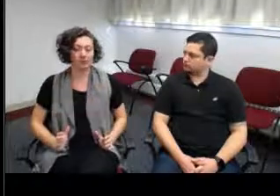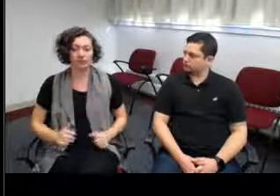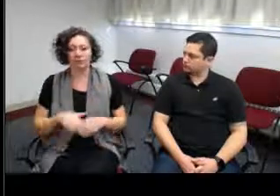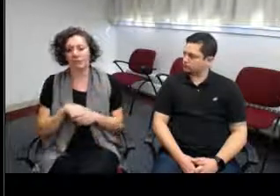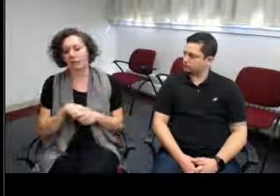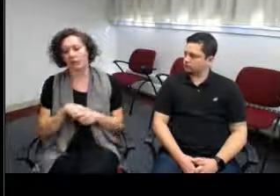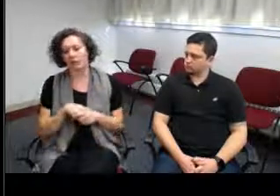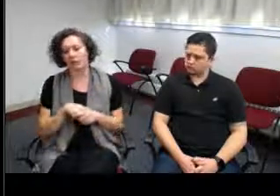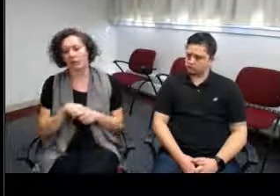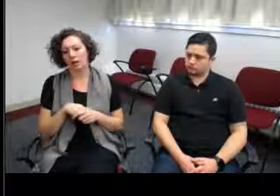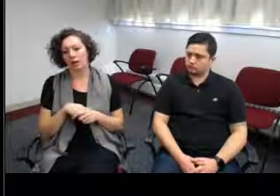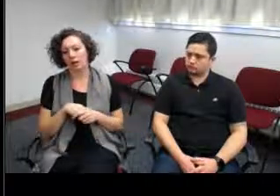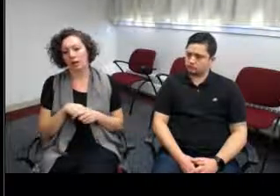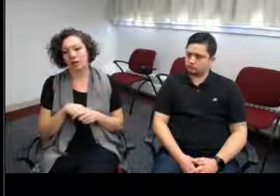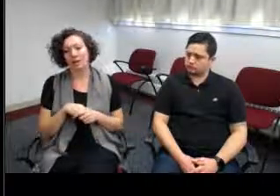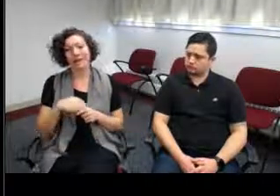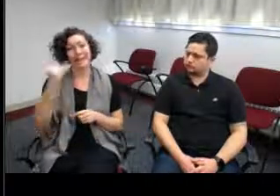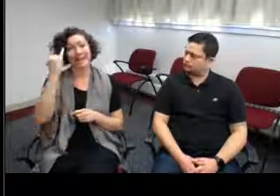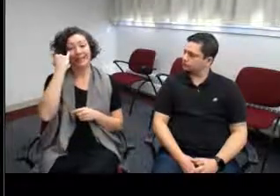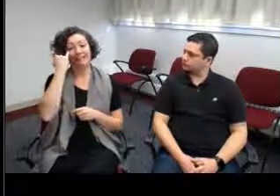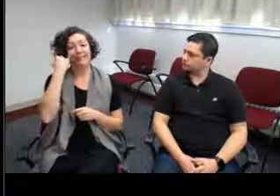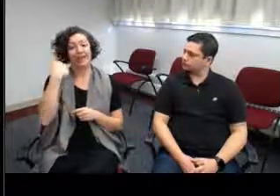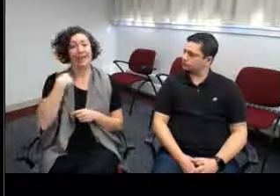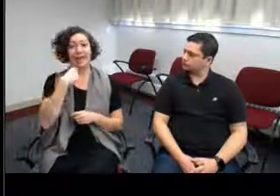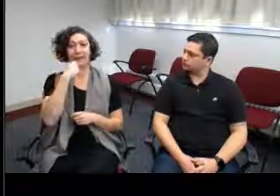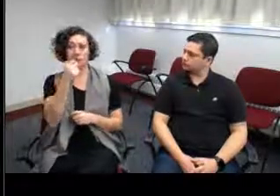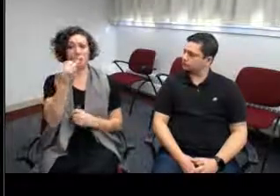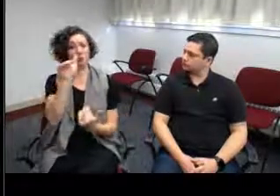understand my privilege when I'm working with my deaf clients.